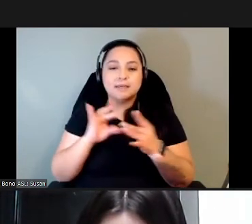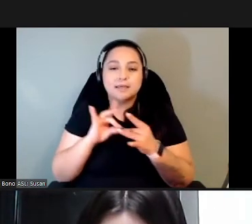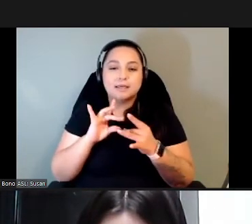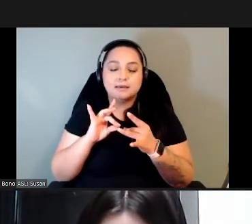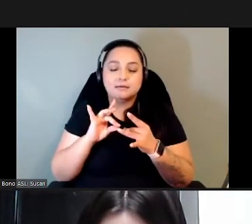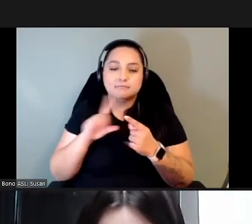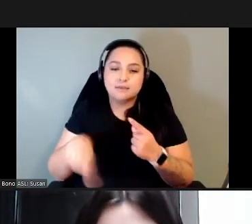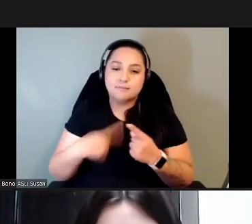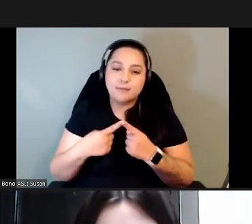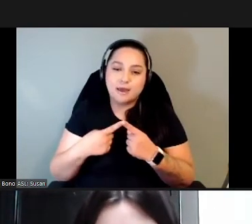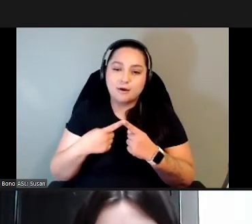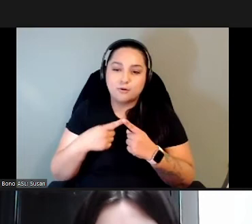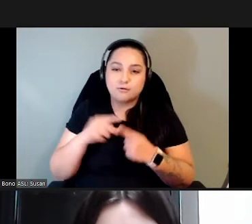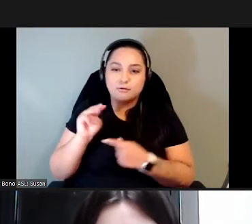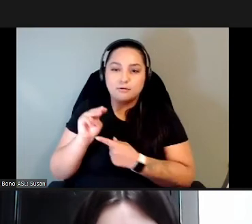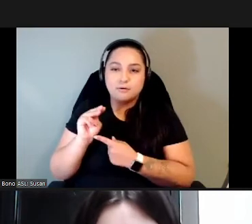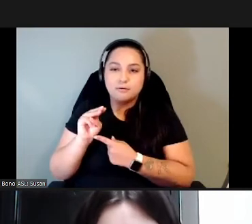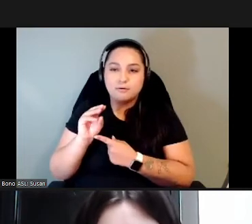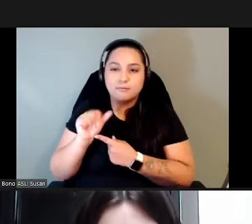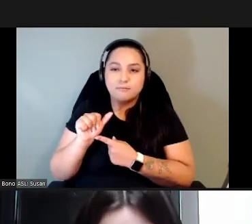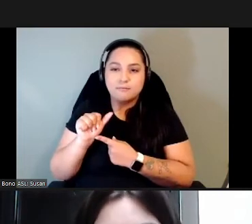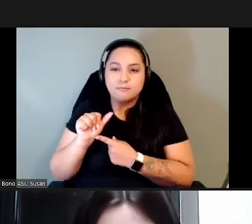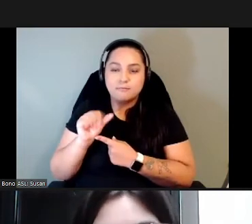and Madrigan, is that right? Did I say it right?